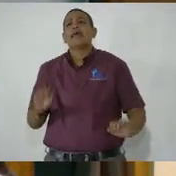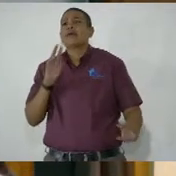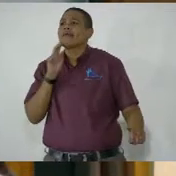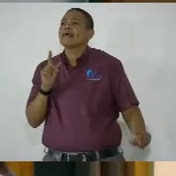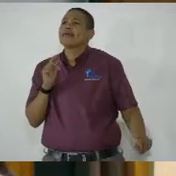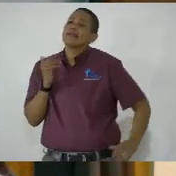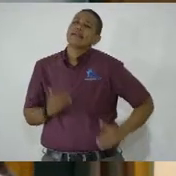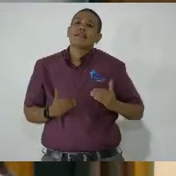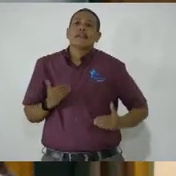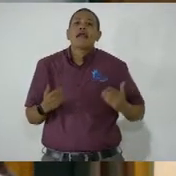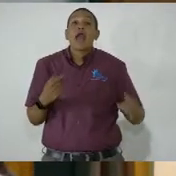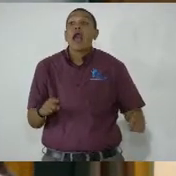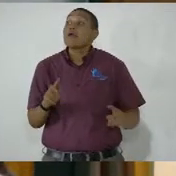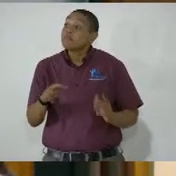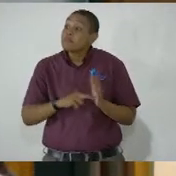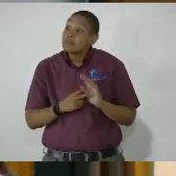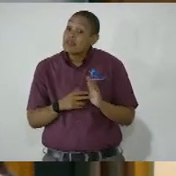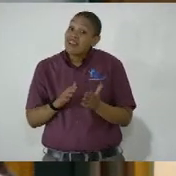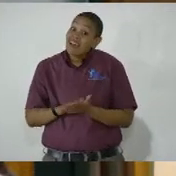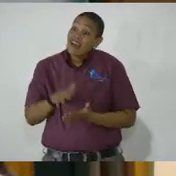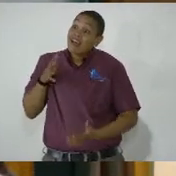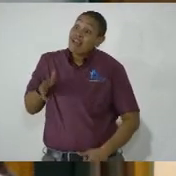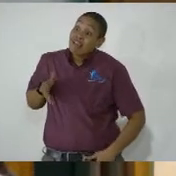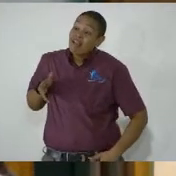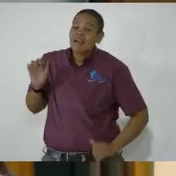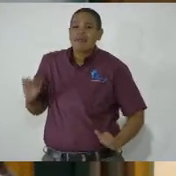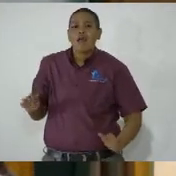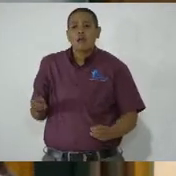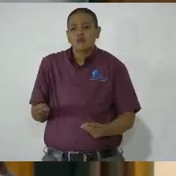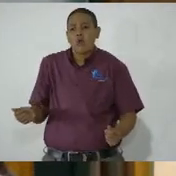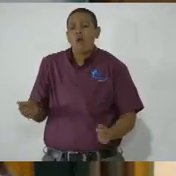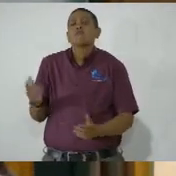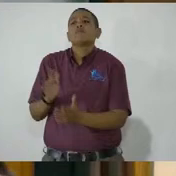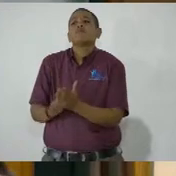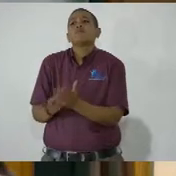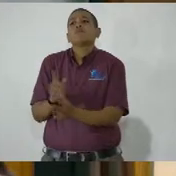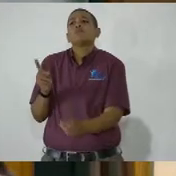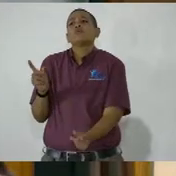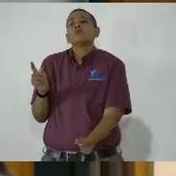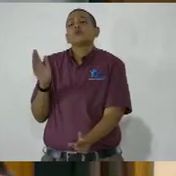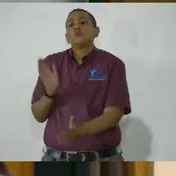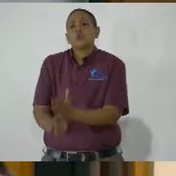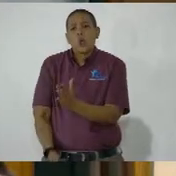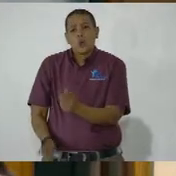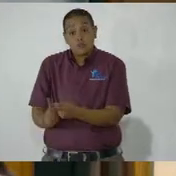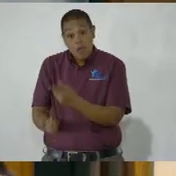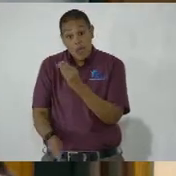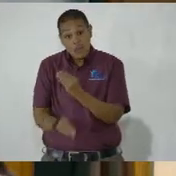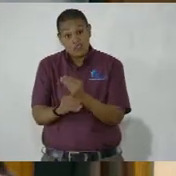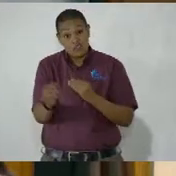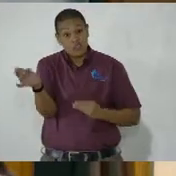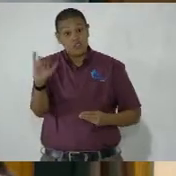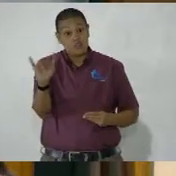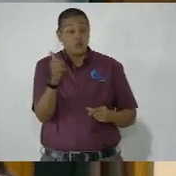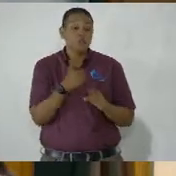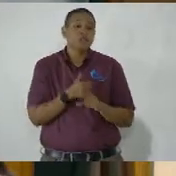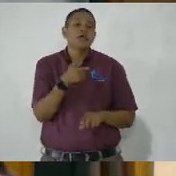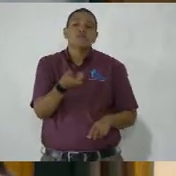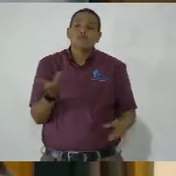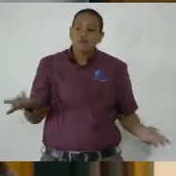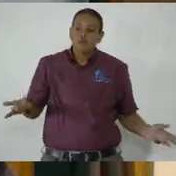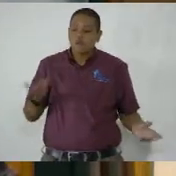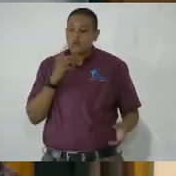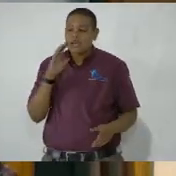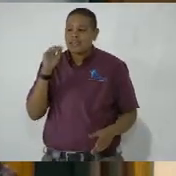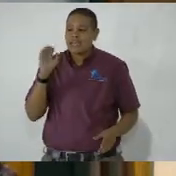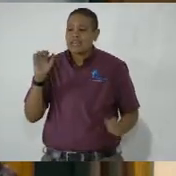expedited and therefore the backlog can be dealt with speedily. And also, Madam Speaker, that the